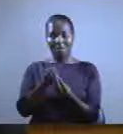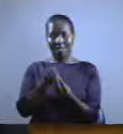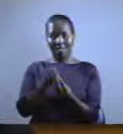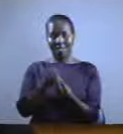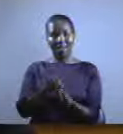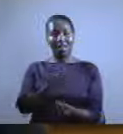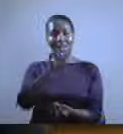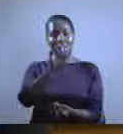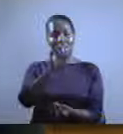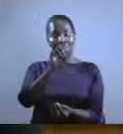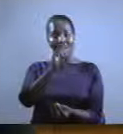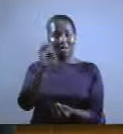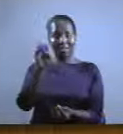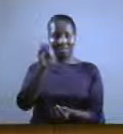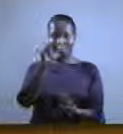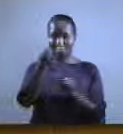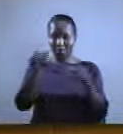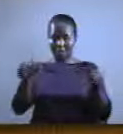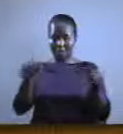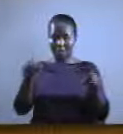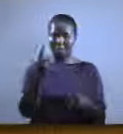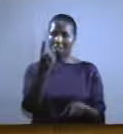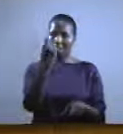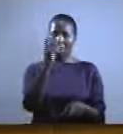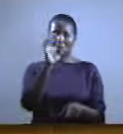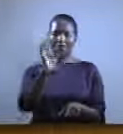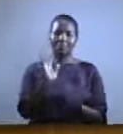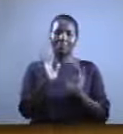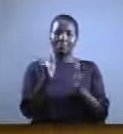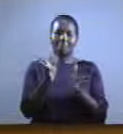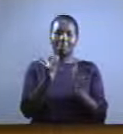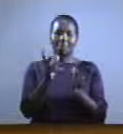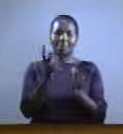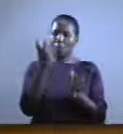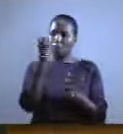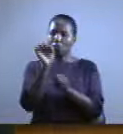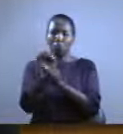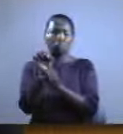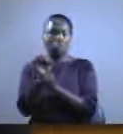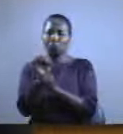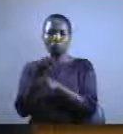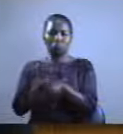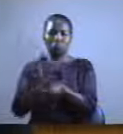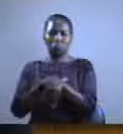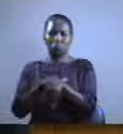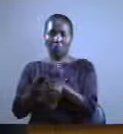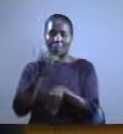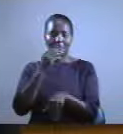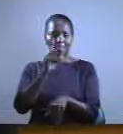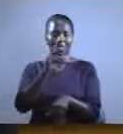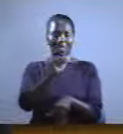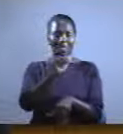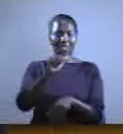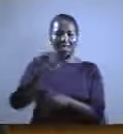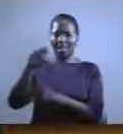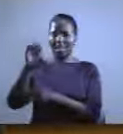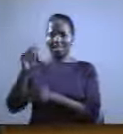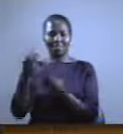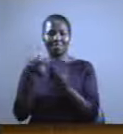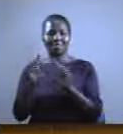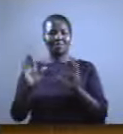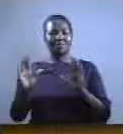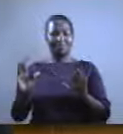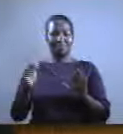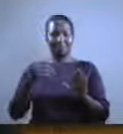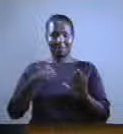100 people in the labour force in the Western Cape have given up looking for work. That is the DA difference. That's the difference between provinces governed